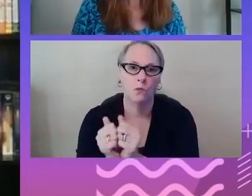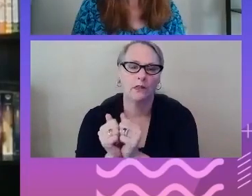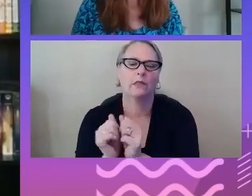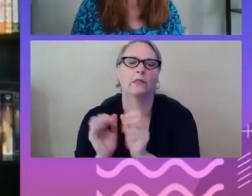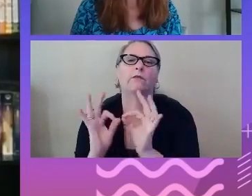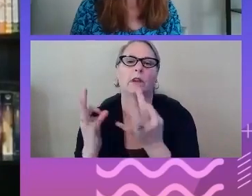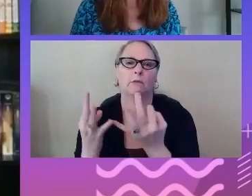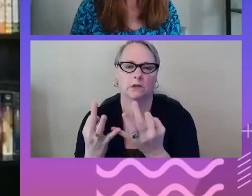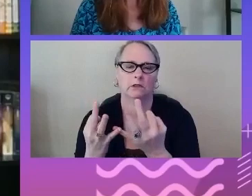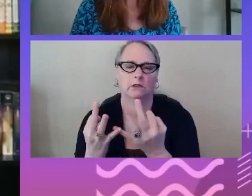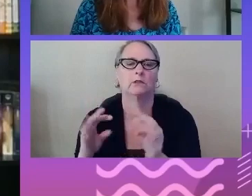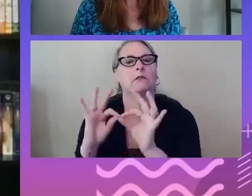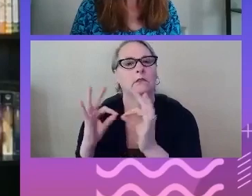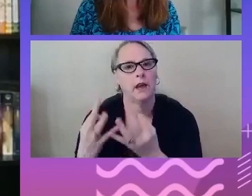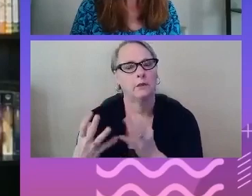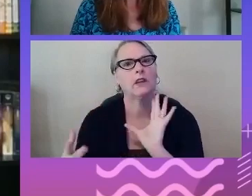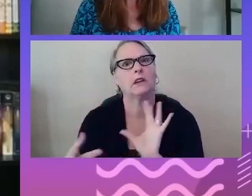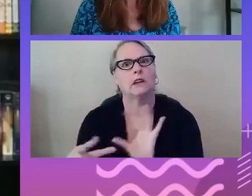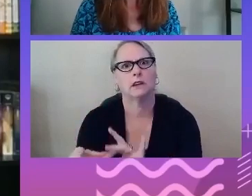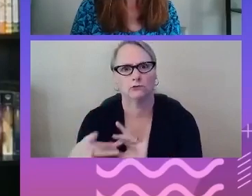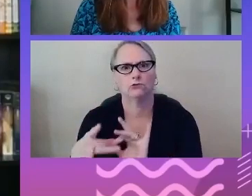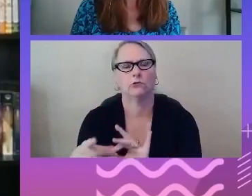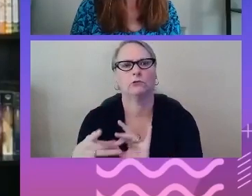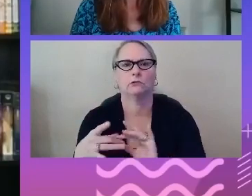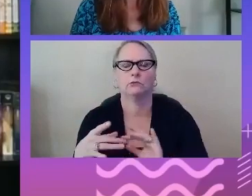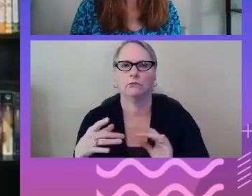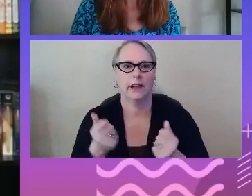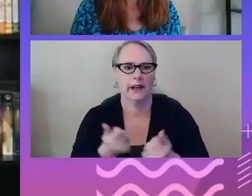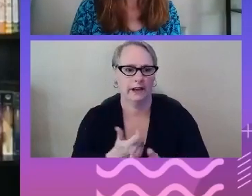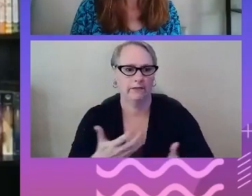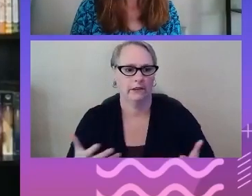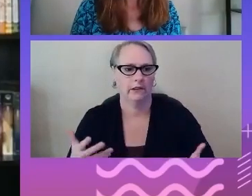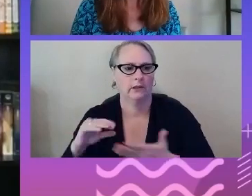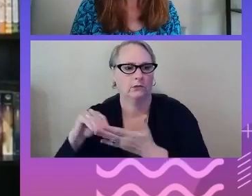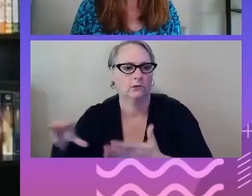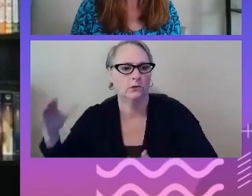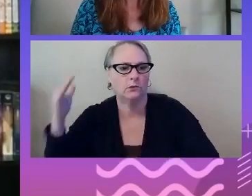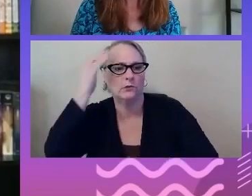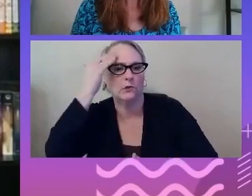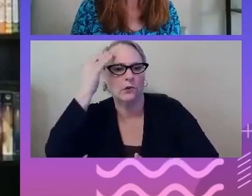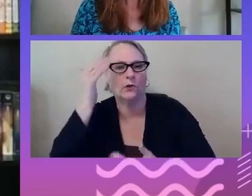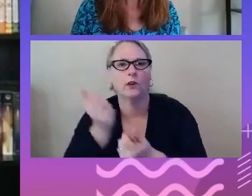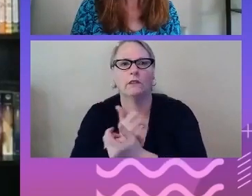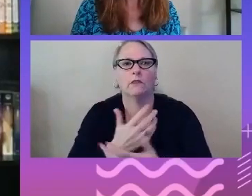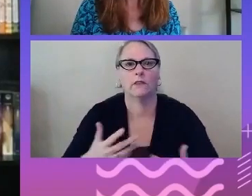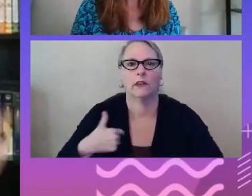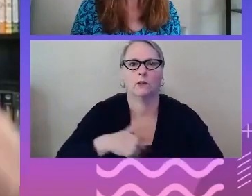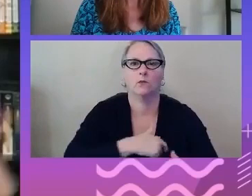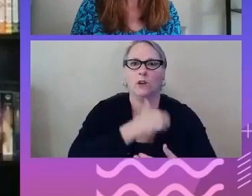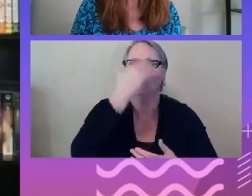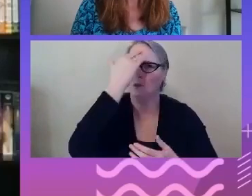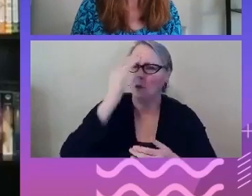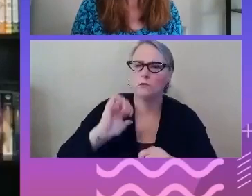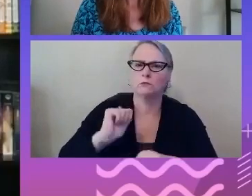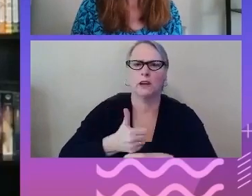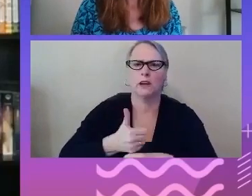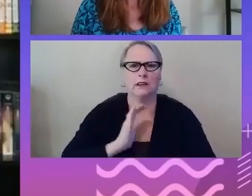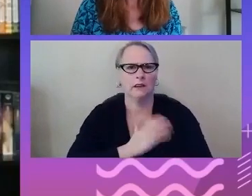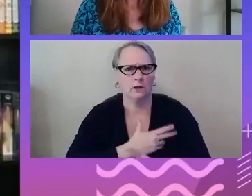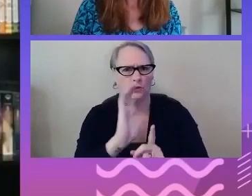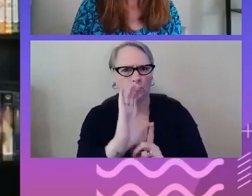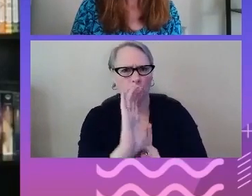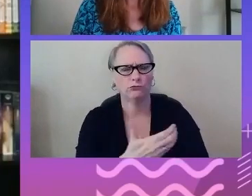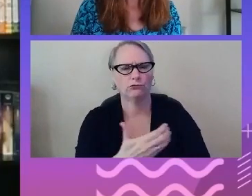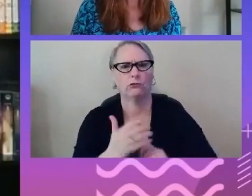with families and everything our students know, everything we know is all based on our culture, how we grew up, our connections, and making